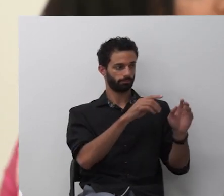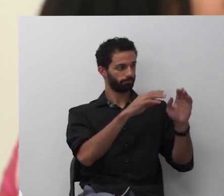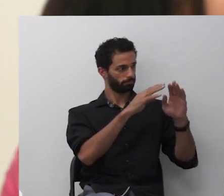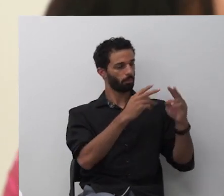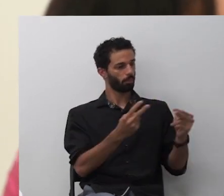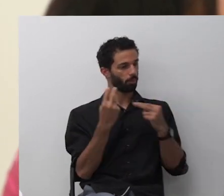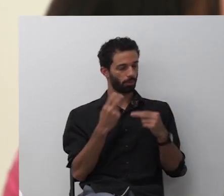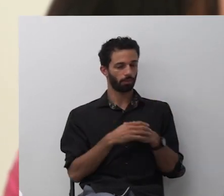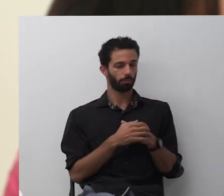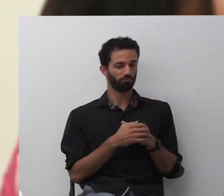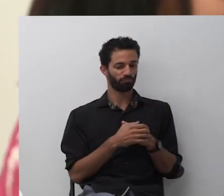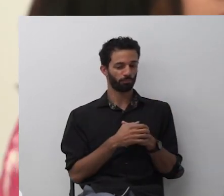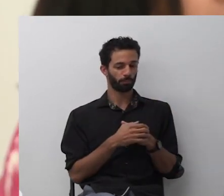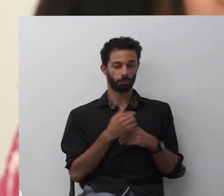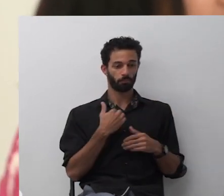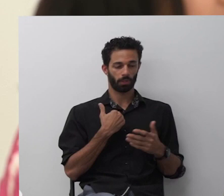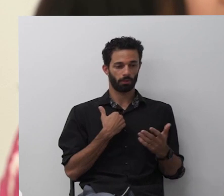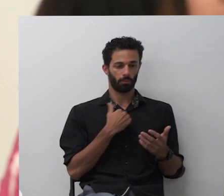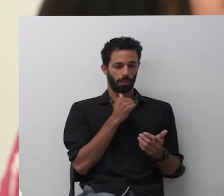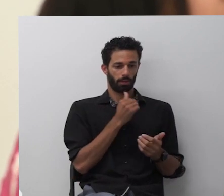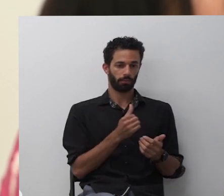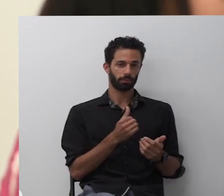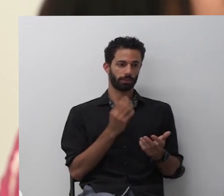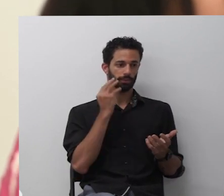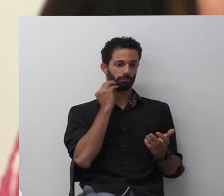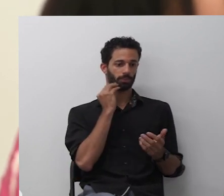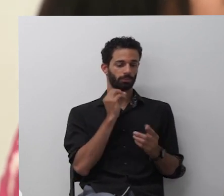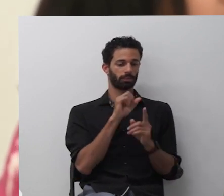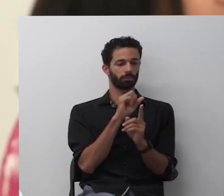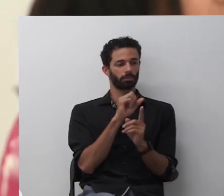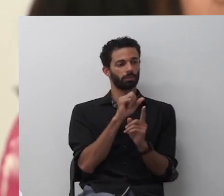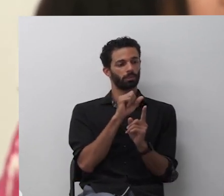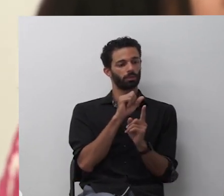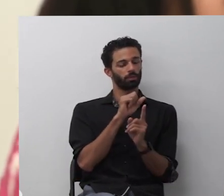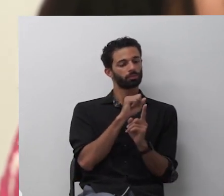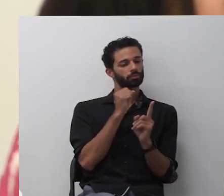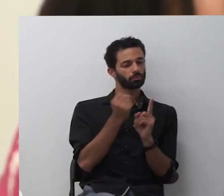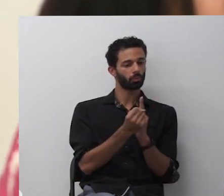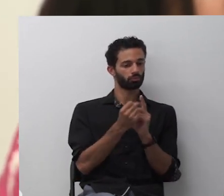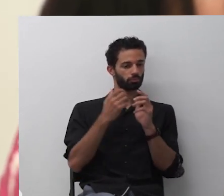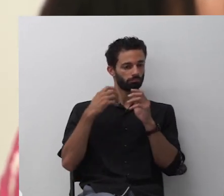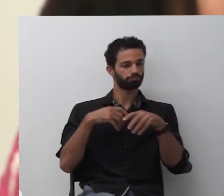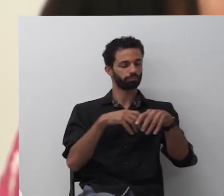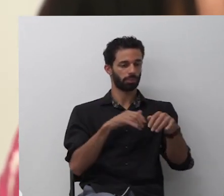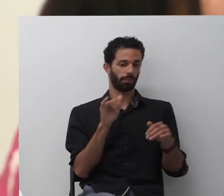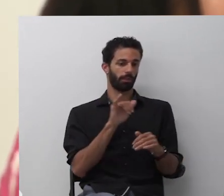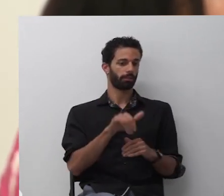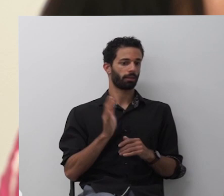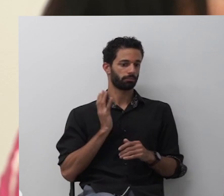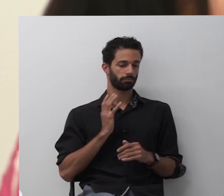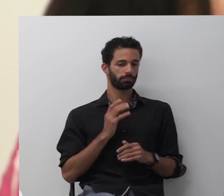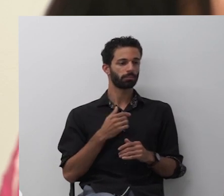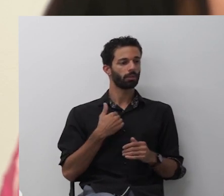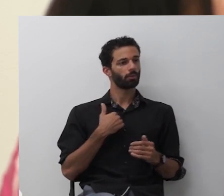we haven't experienced this in a social, in a mobilization like that. I think there's this idea of we have